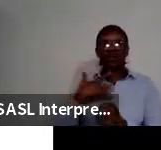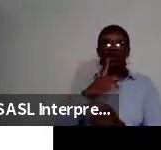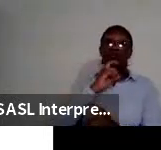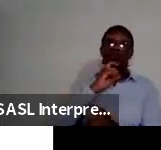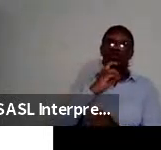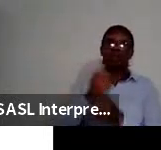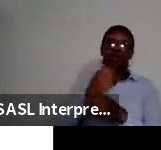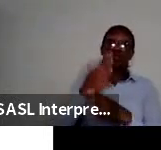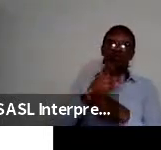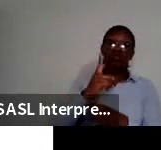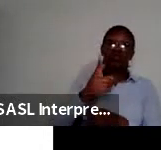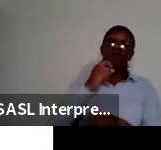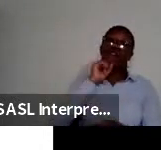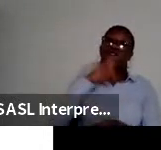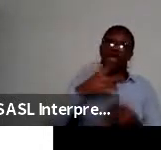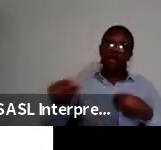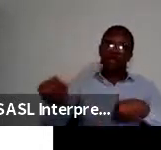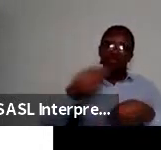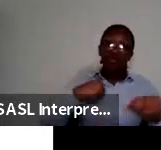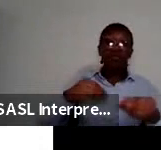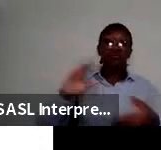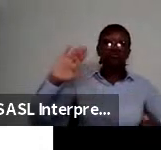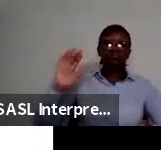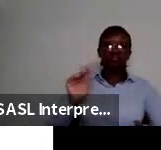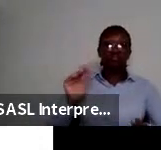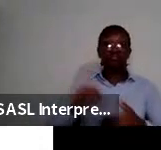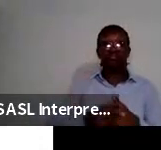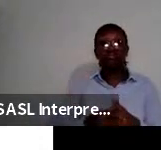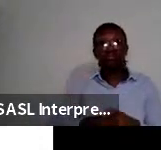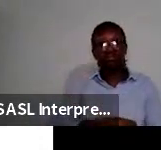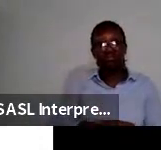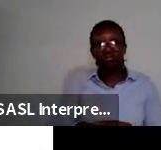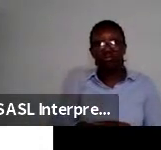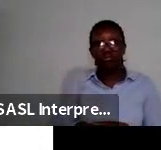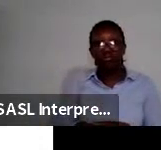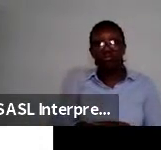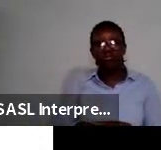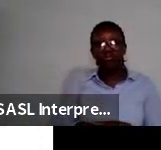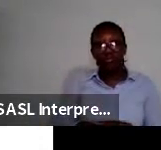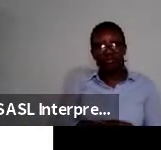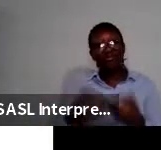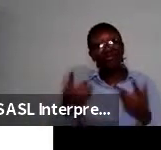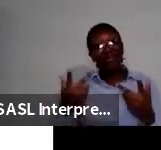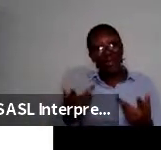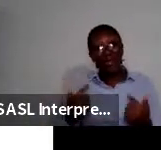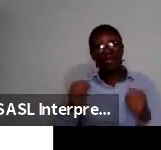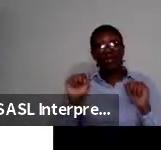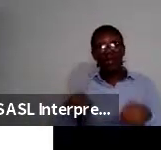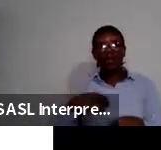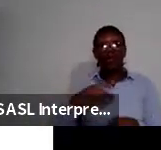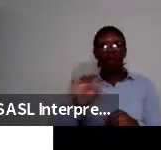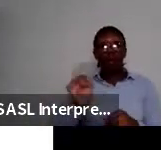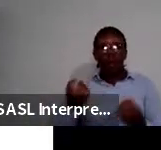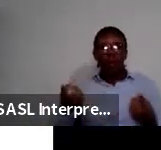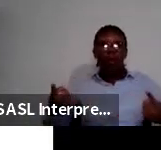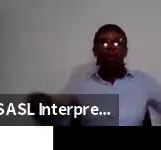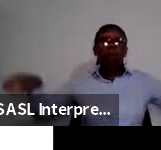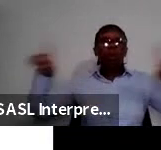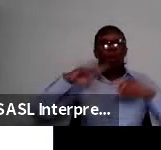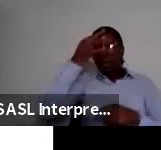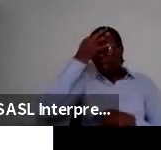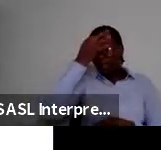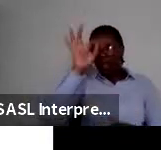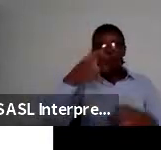considered for utilization to address this particular problem. I'm going to say the whole of government, meaning that all the agencies that